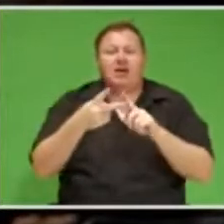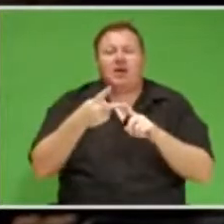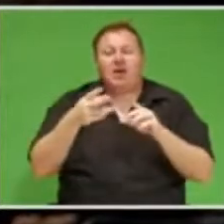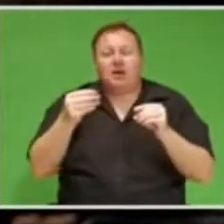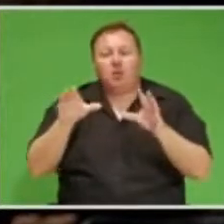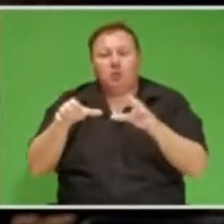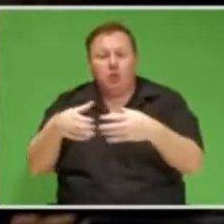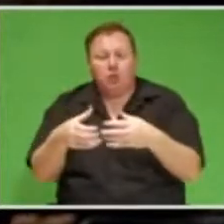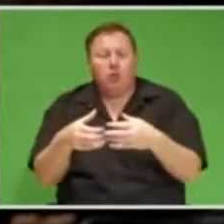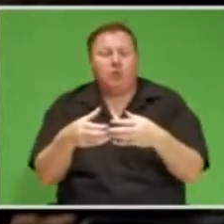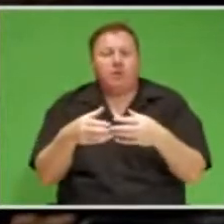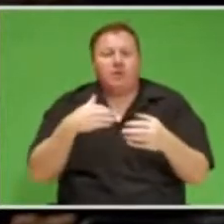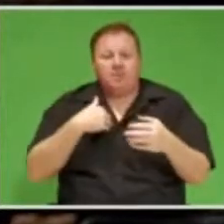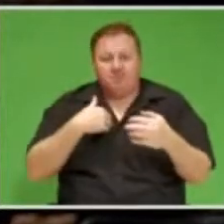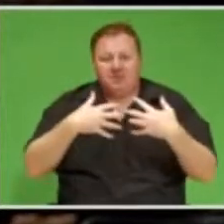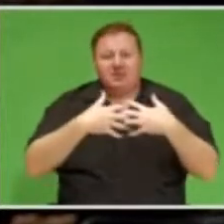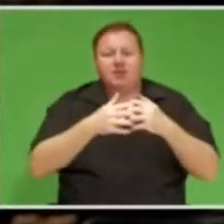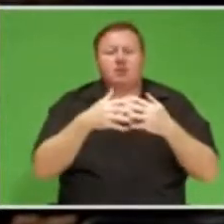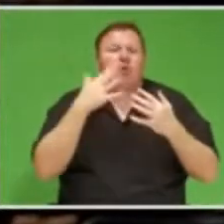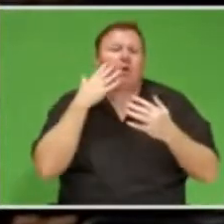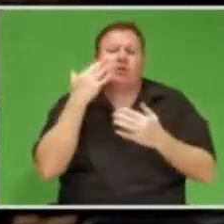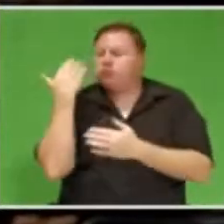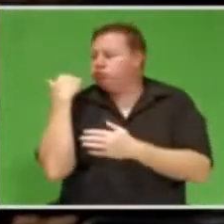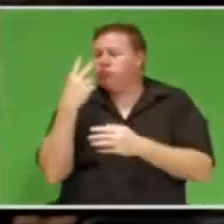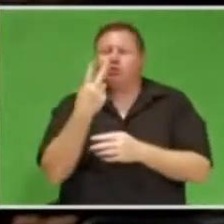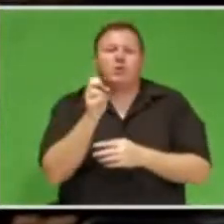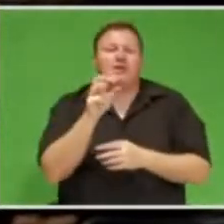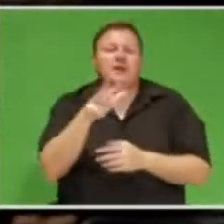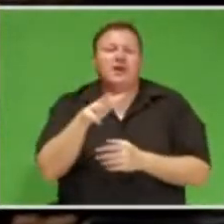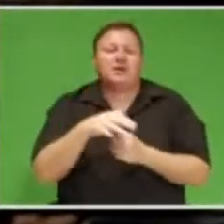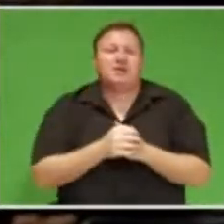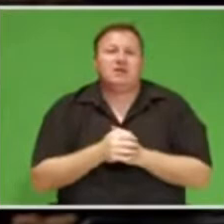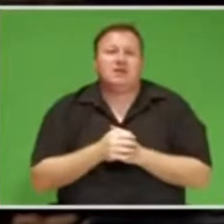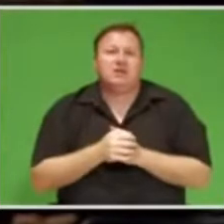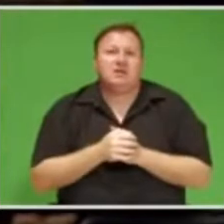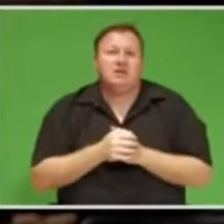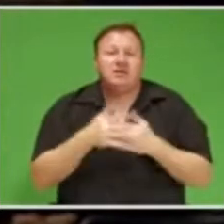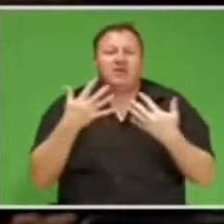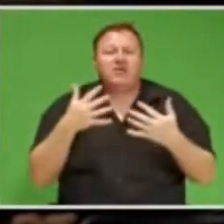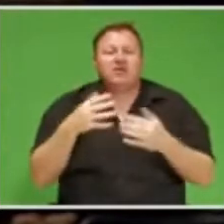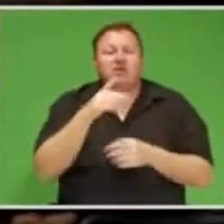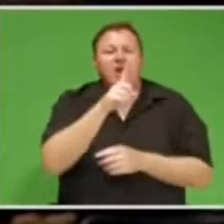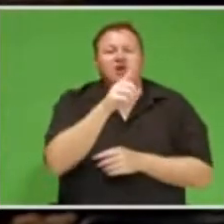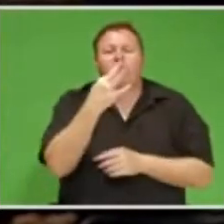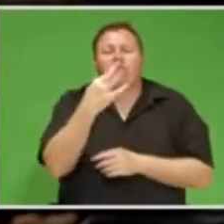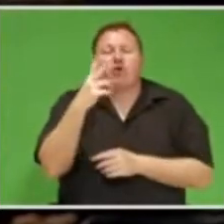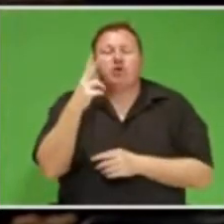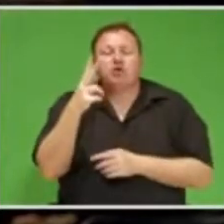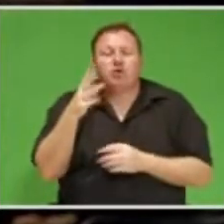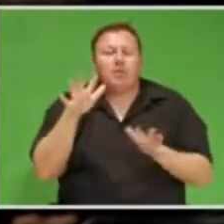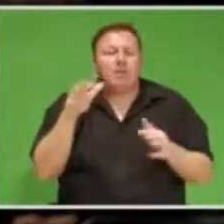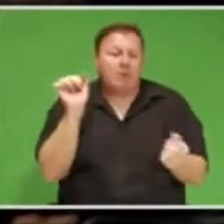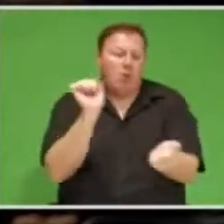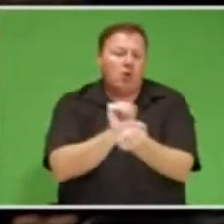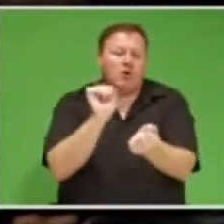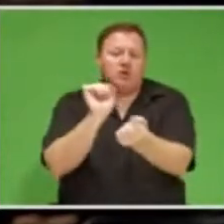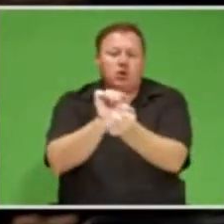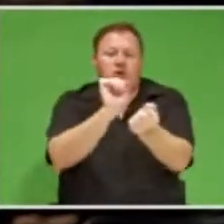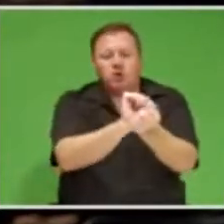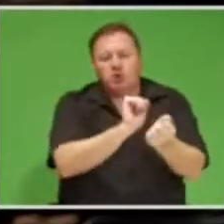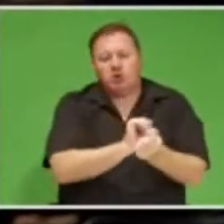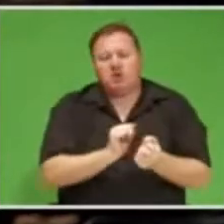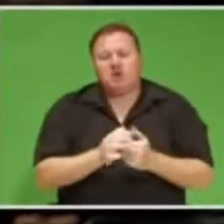187 accused persons to court in 32 state capture corruption cases. Over